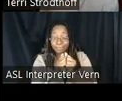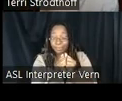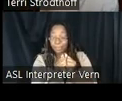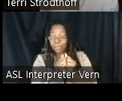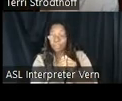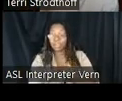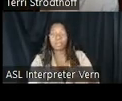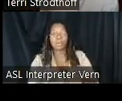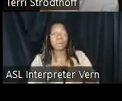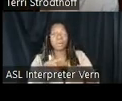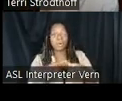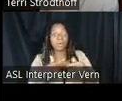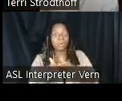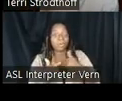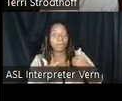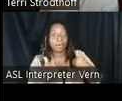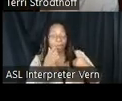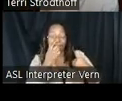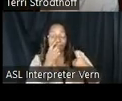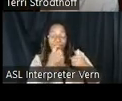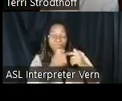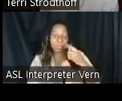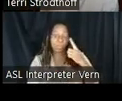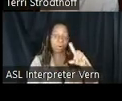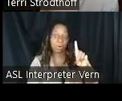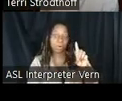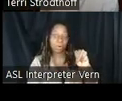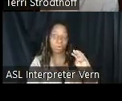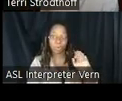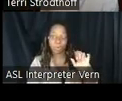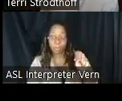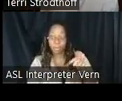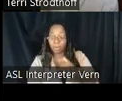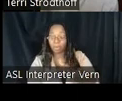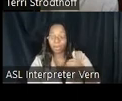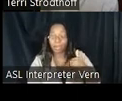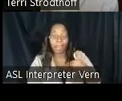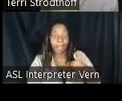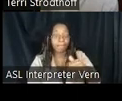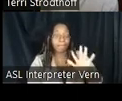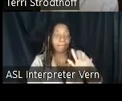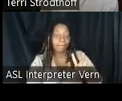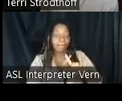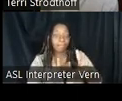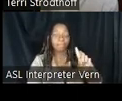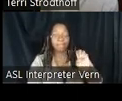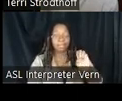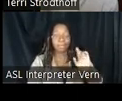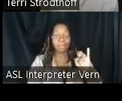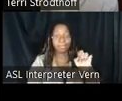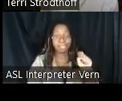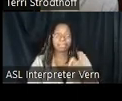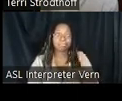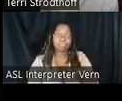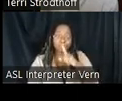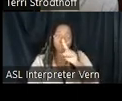those domains in our curriculum, we walk through 5 different elements. Those elements have been really gifted